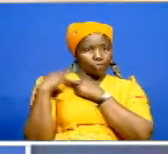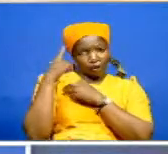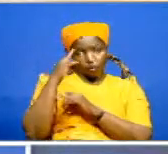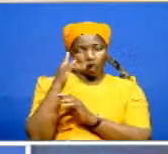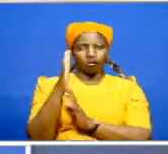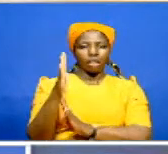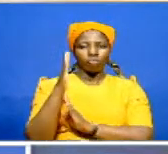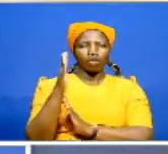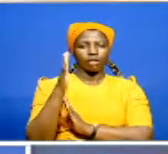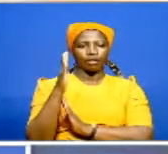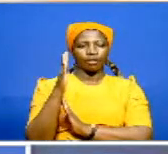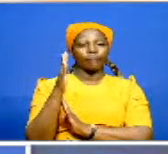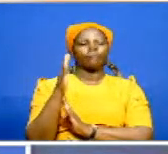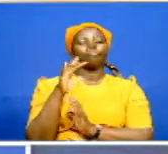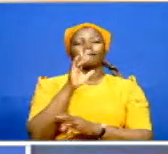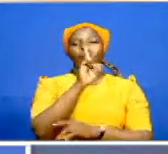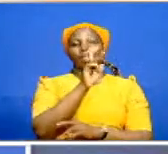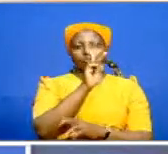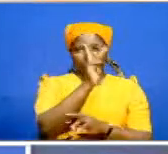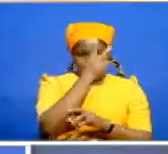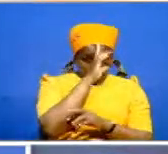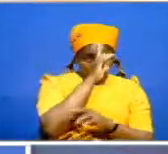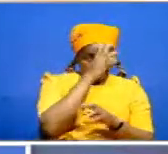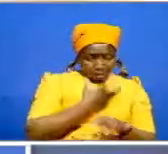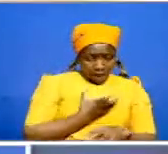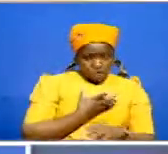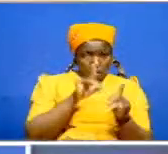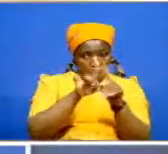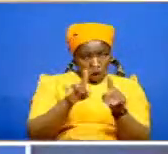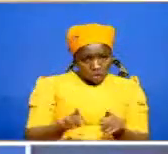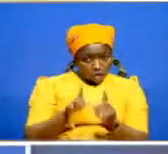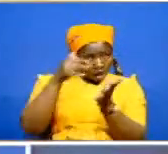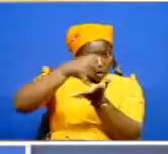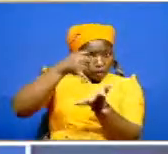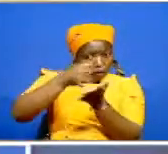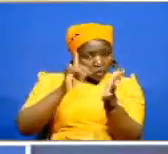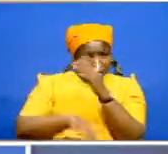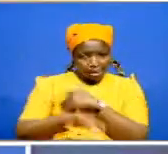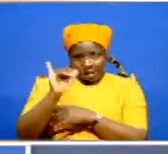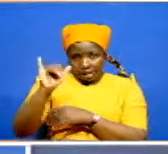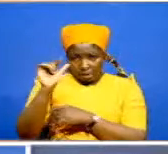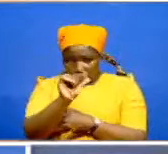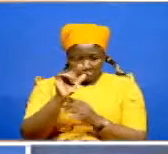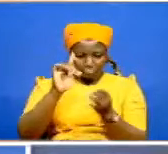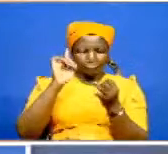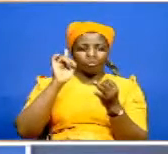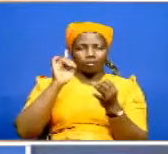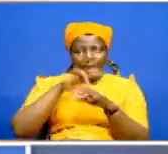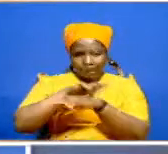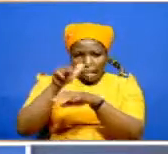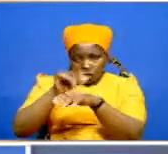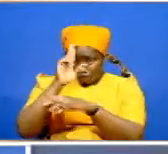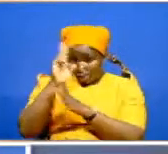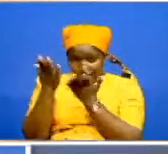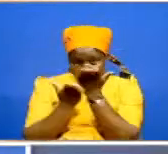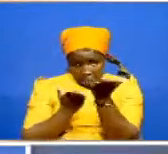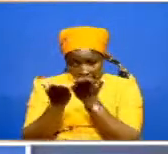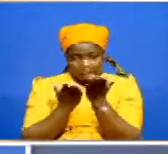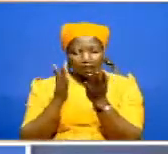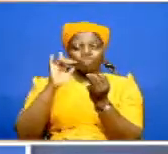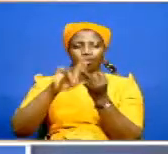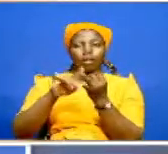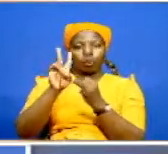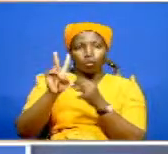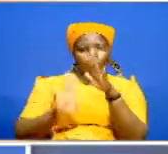internal security. The Kenya Police Council will also consist of the Inspector General of the National Police Service, two